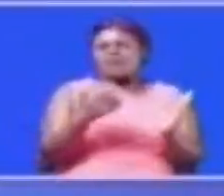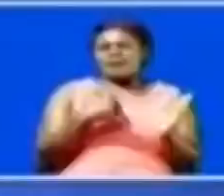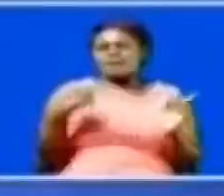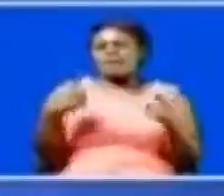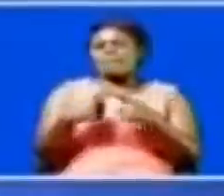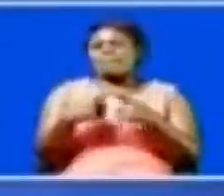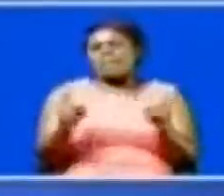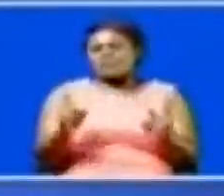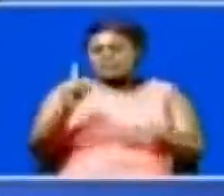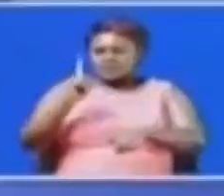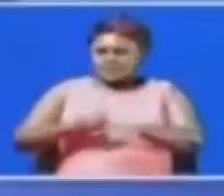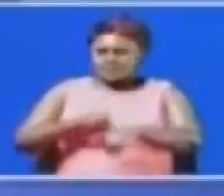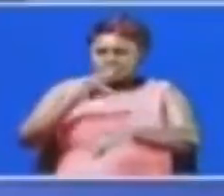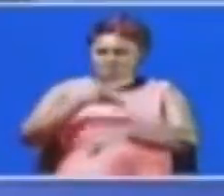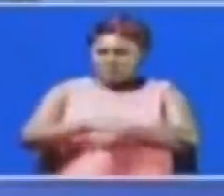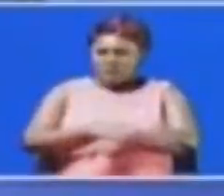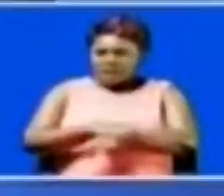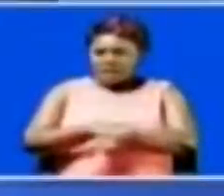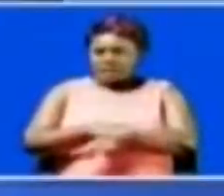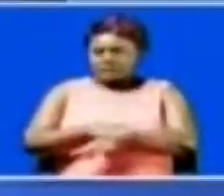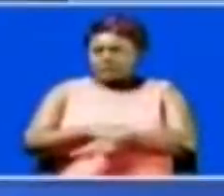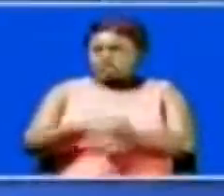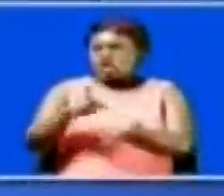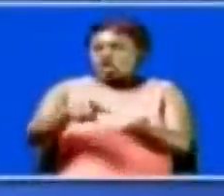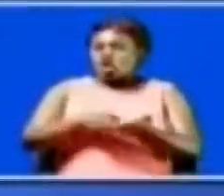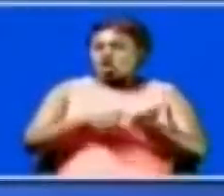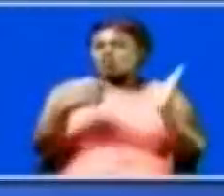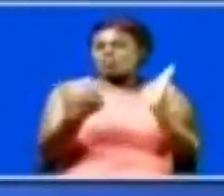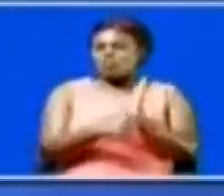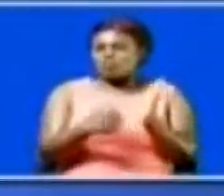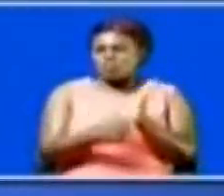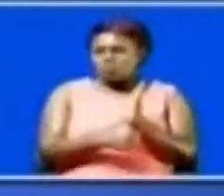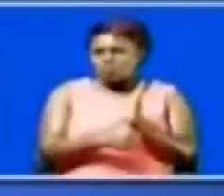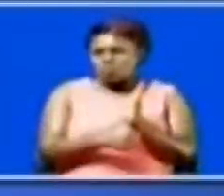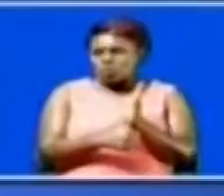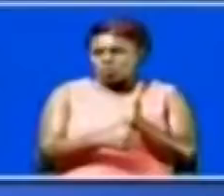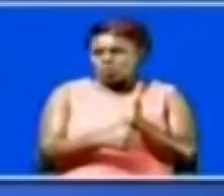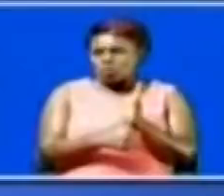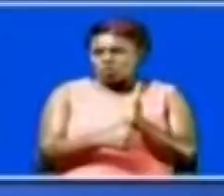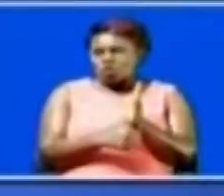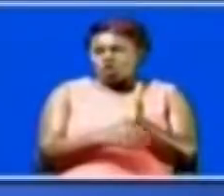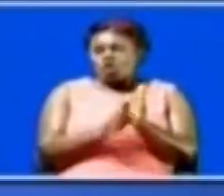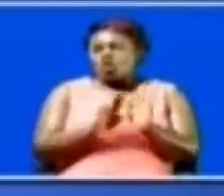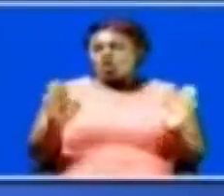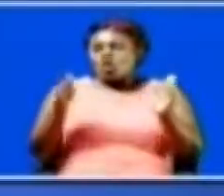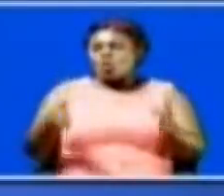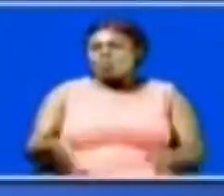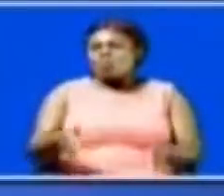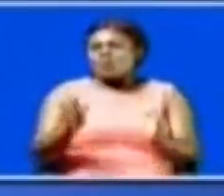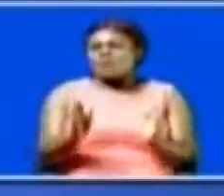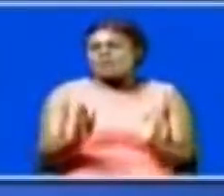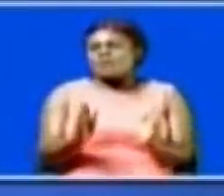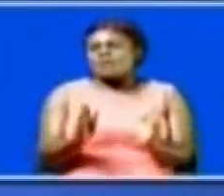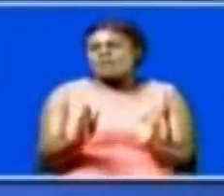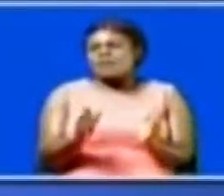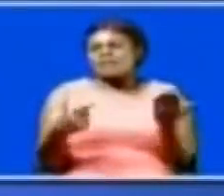any rate, once you get yourself into debt distress, there is no silver bullet. Okay, mm-hmm. There's